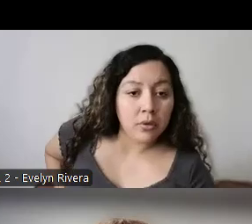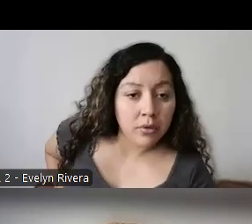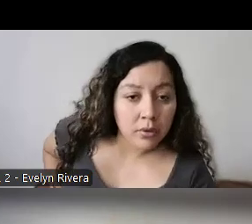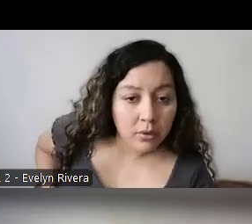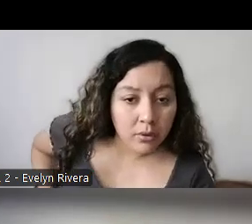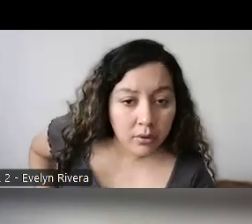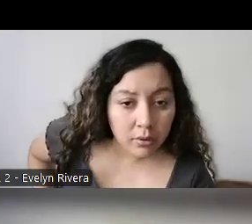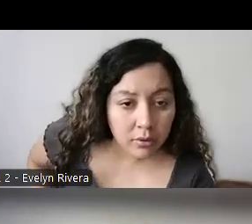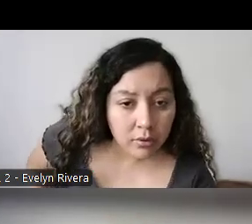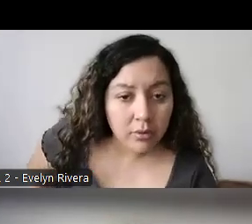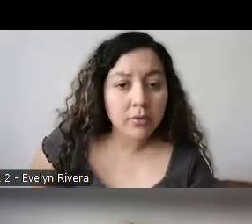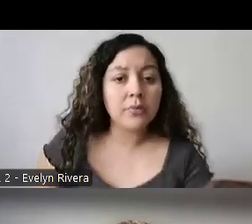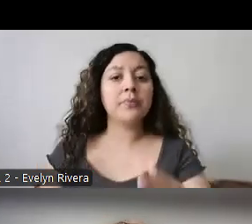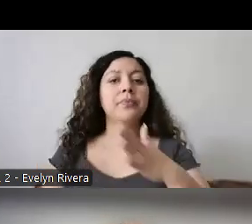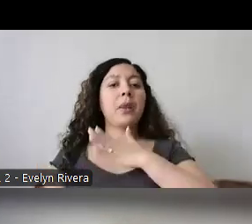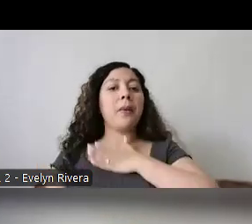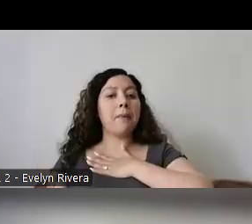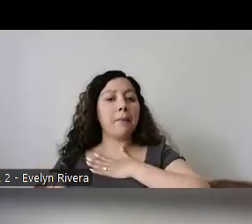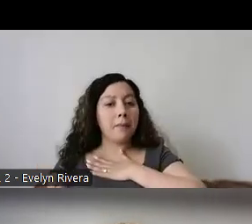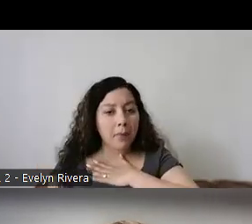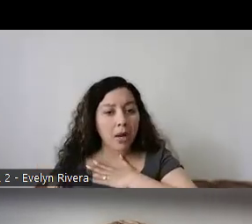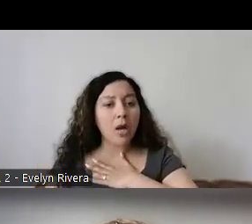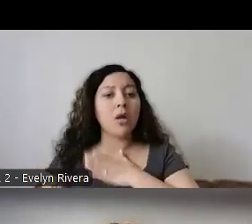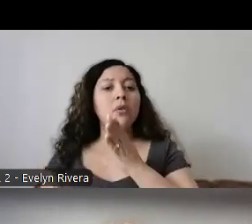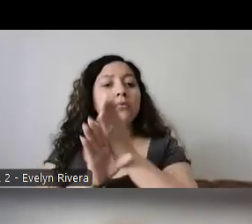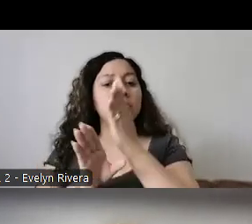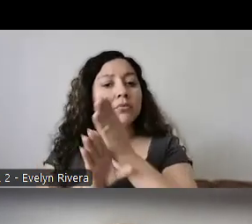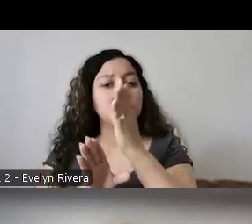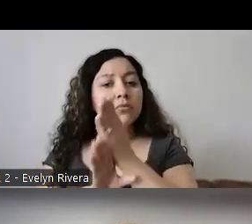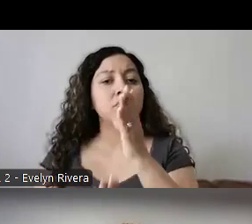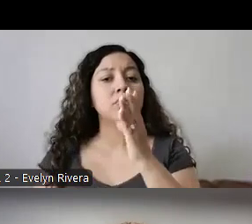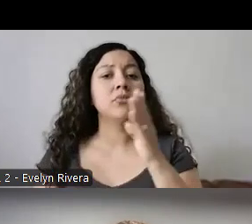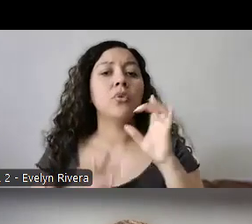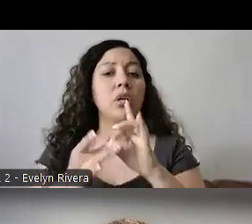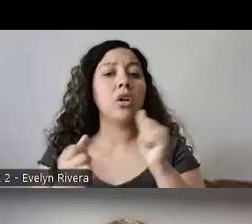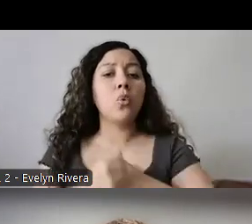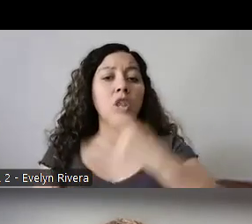includes mild cognitive impairment and dementia.